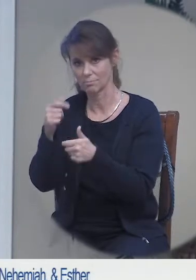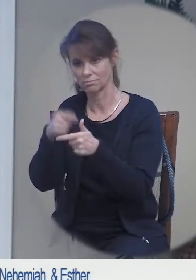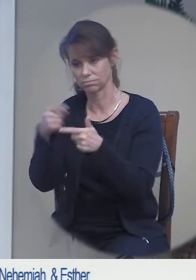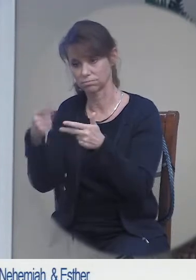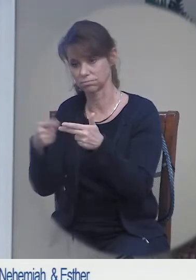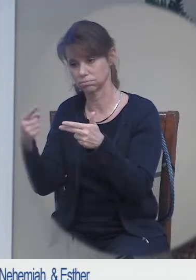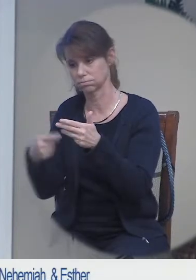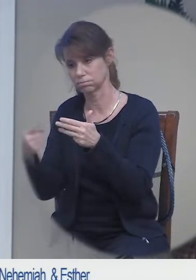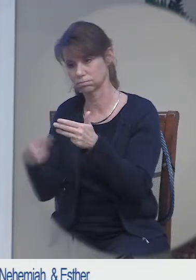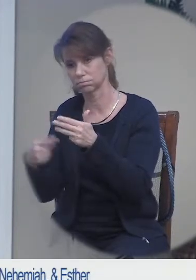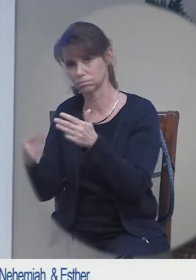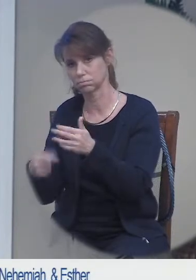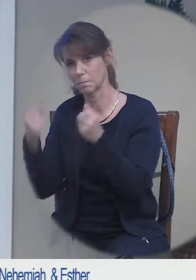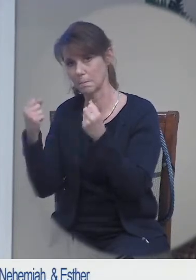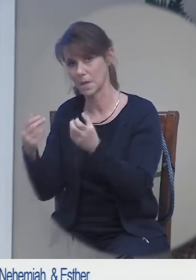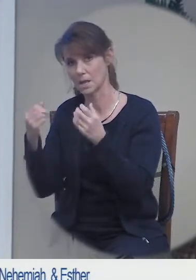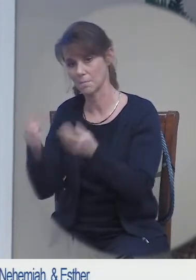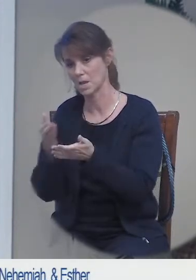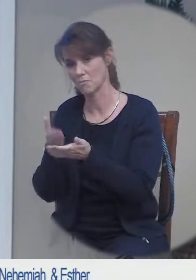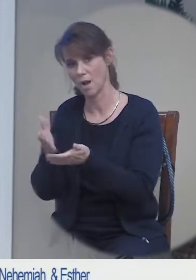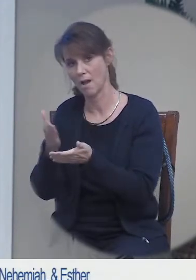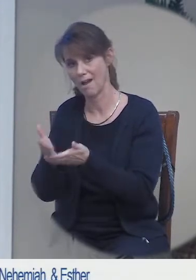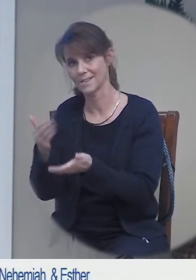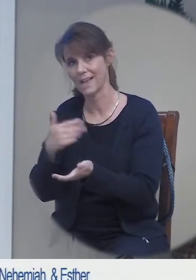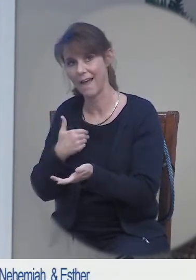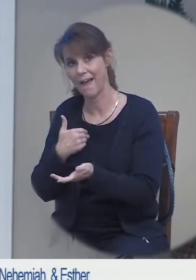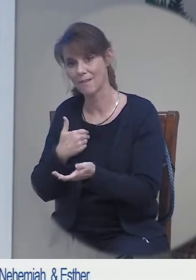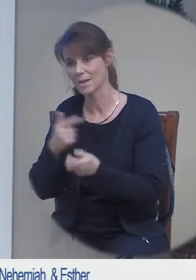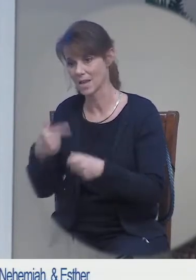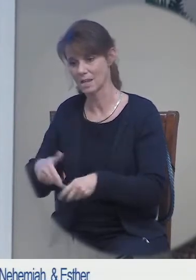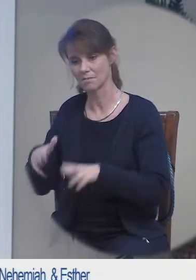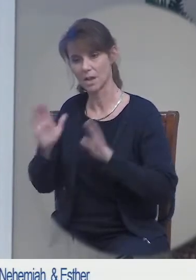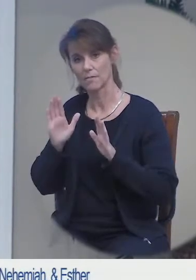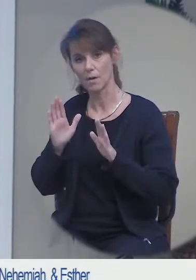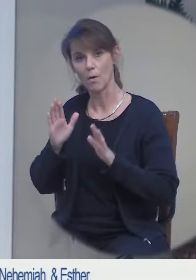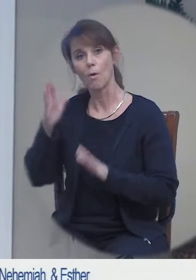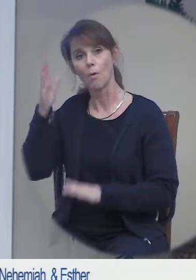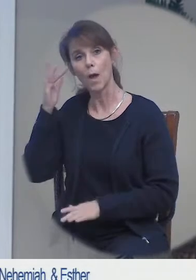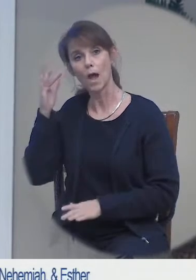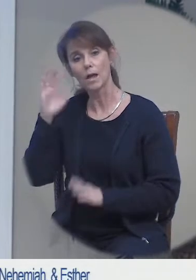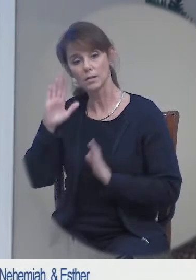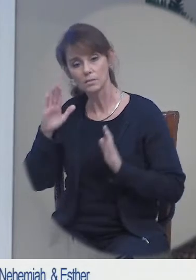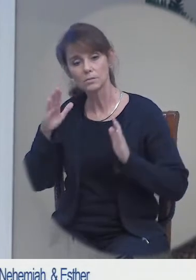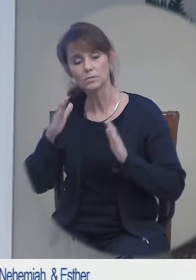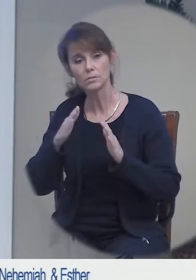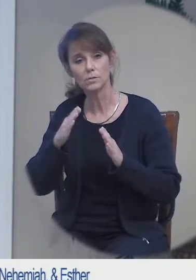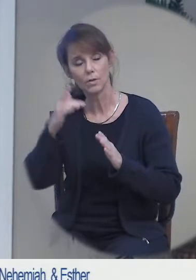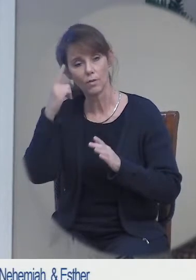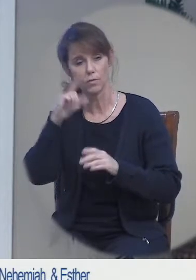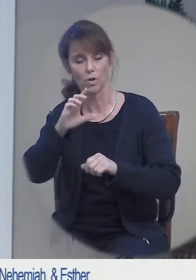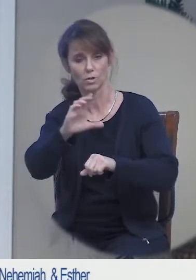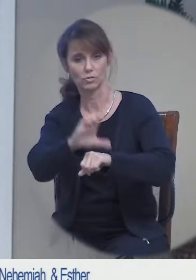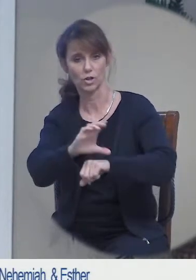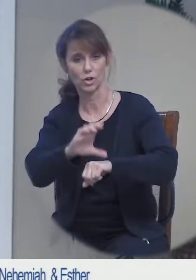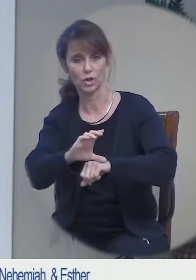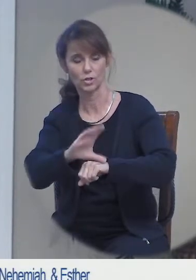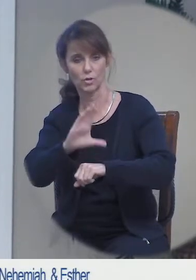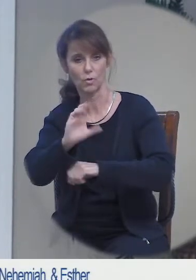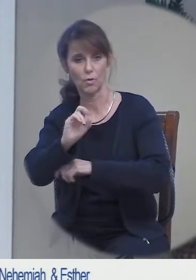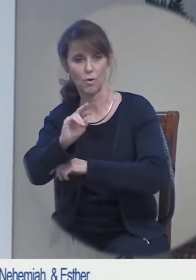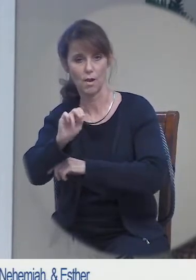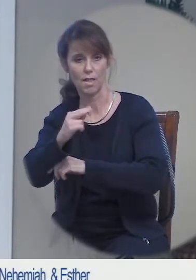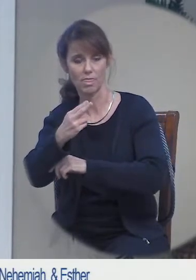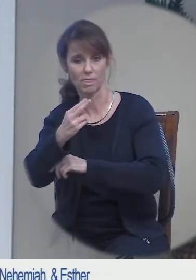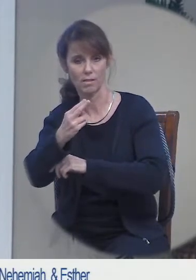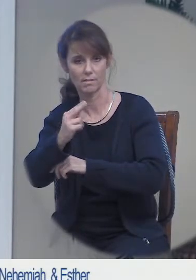I keep trying to say that word. He gave them up for the sake of the Corinthian brethren. I think you have an example here